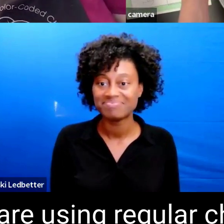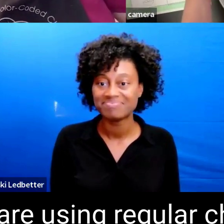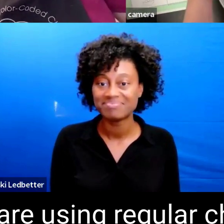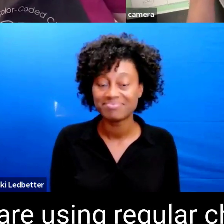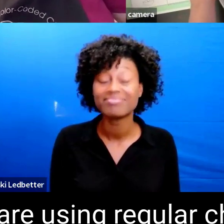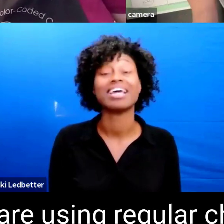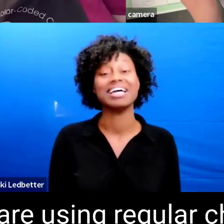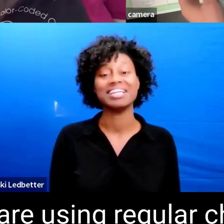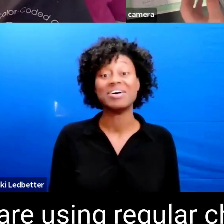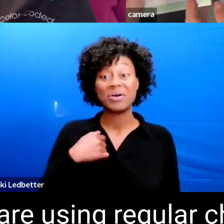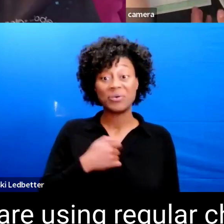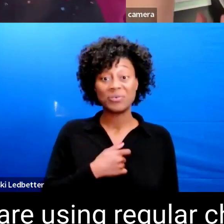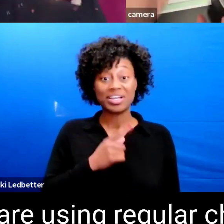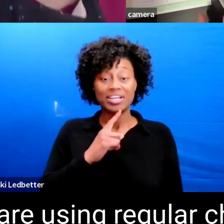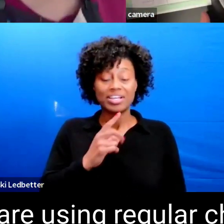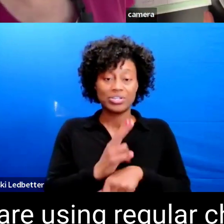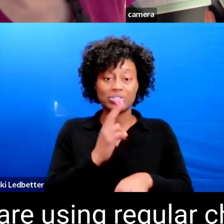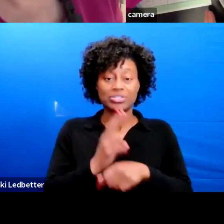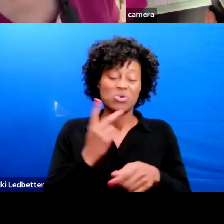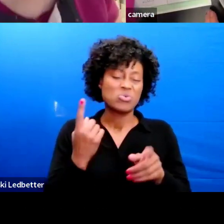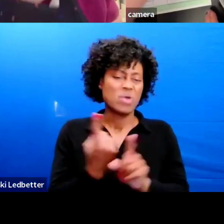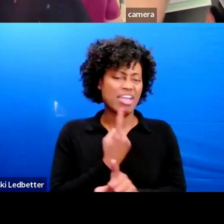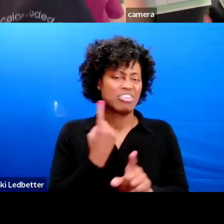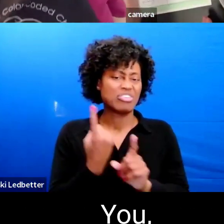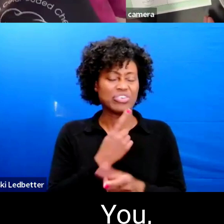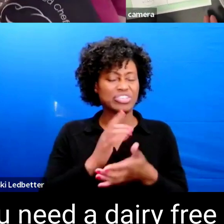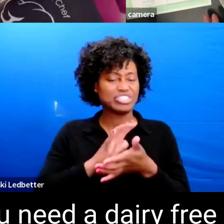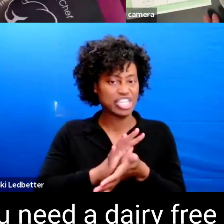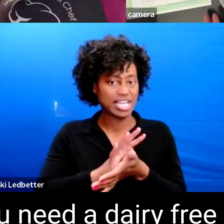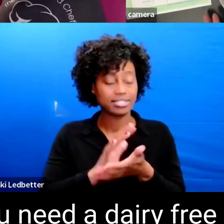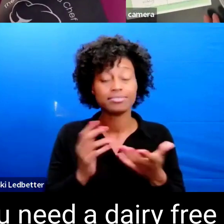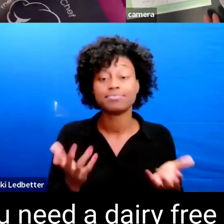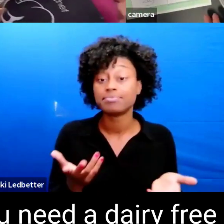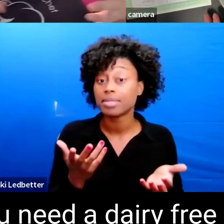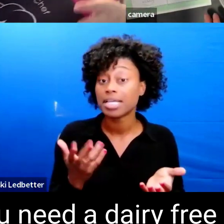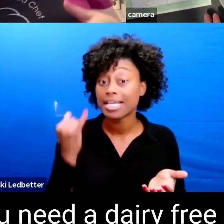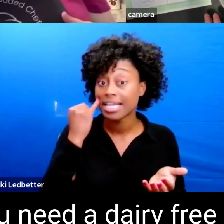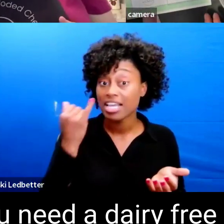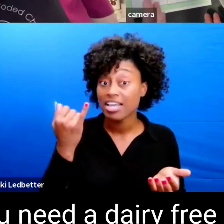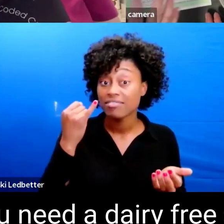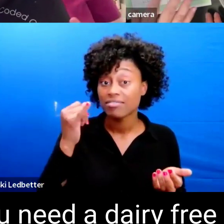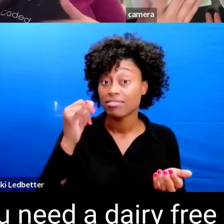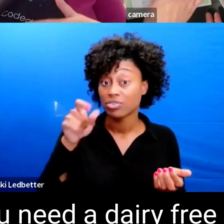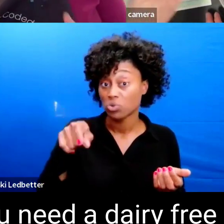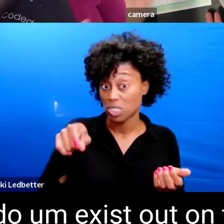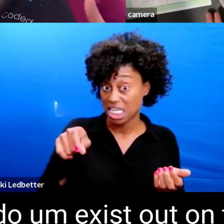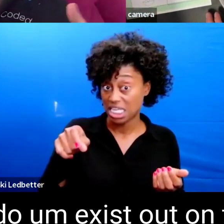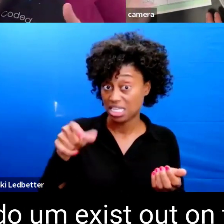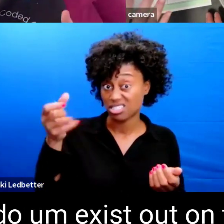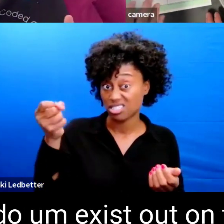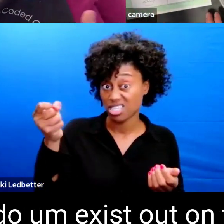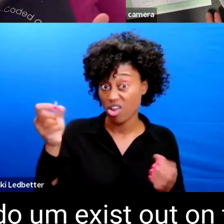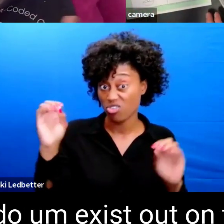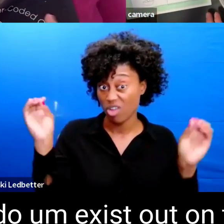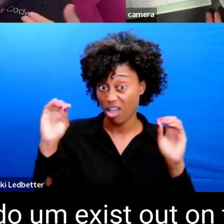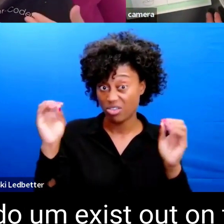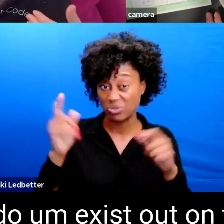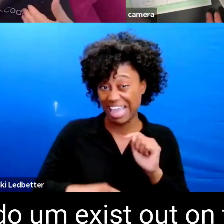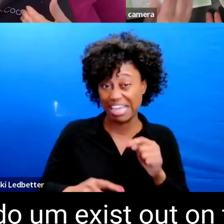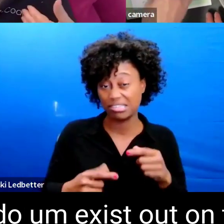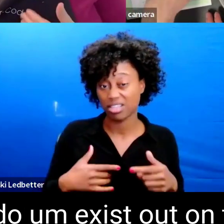We are using regular cheese. If you need a dairy-free option, I know that they